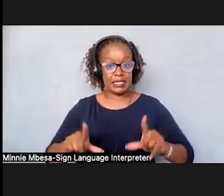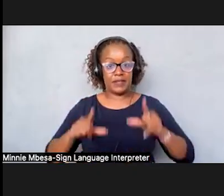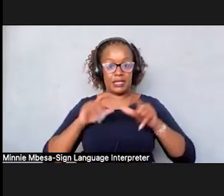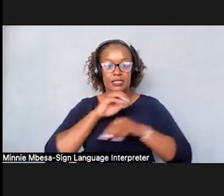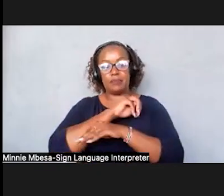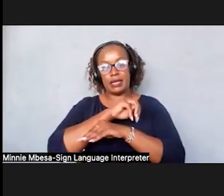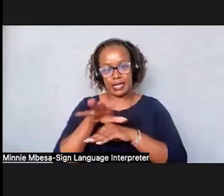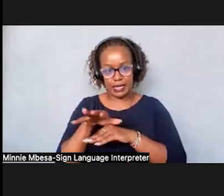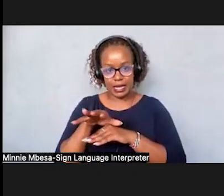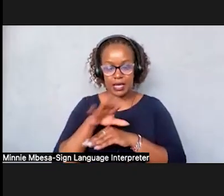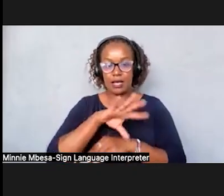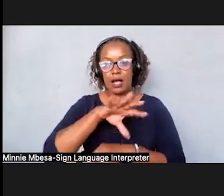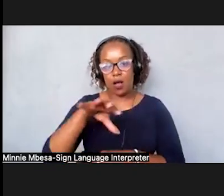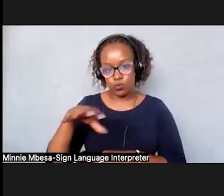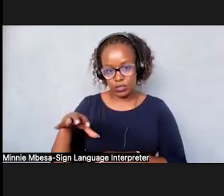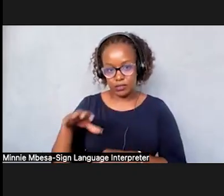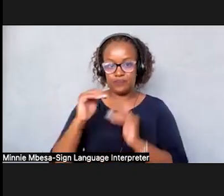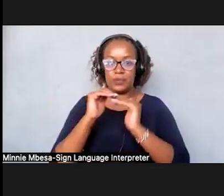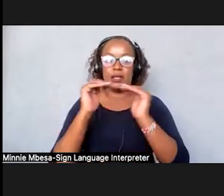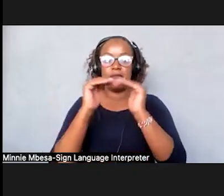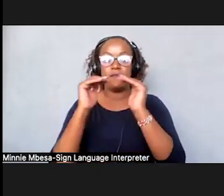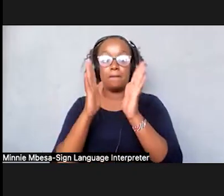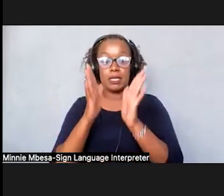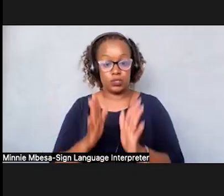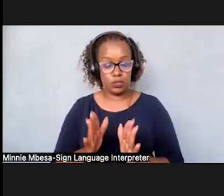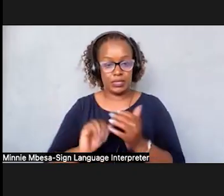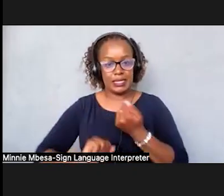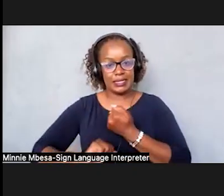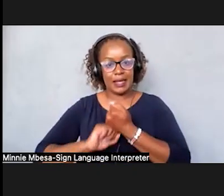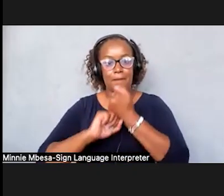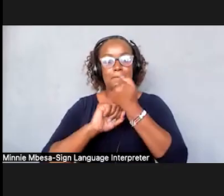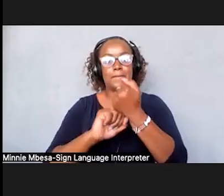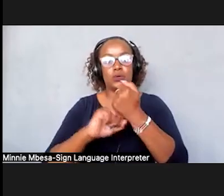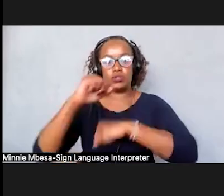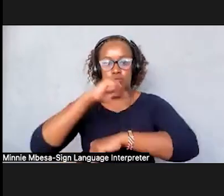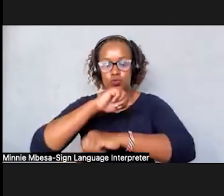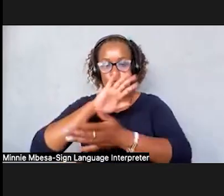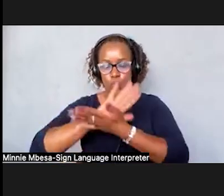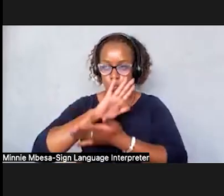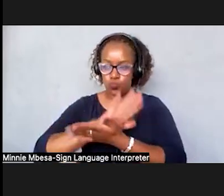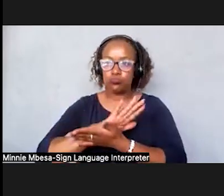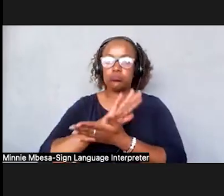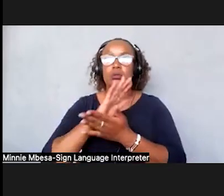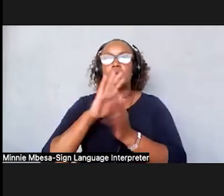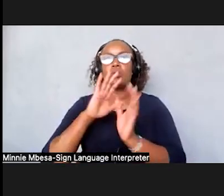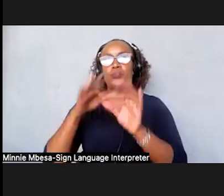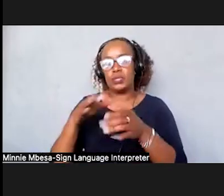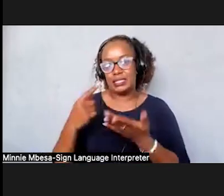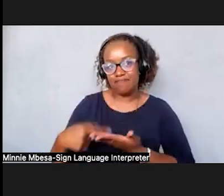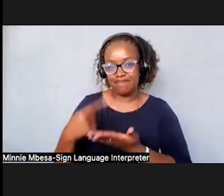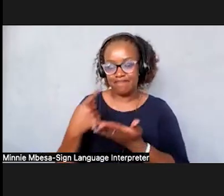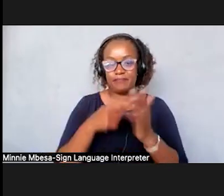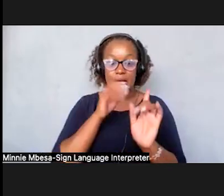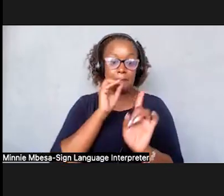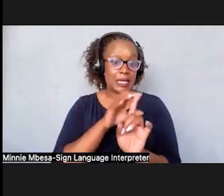person, where I support school outreaches, community dialogues, mentorship programs, and